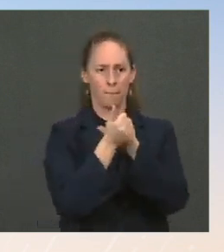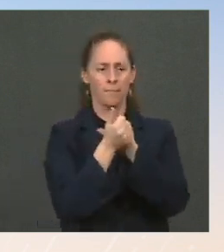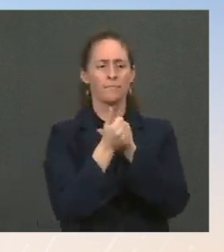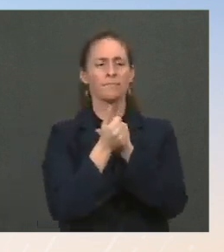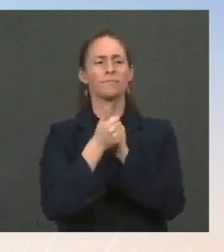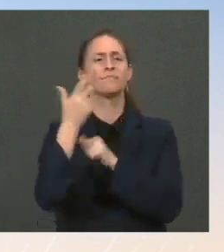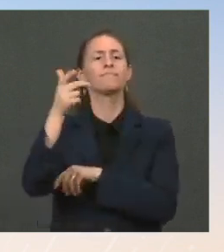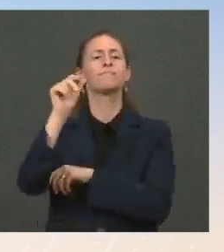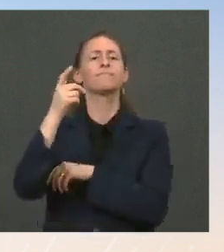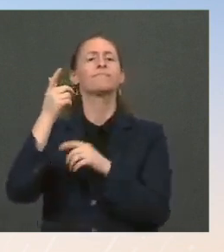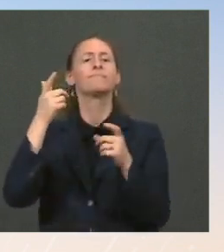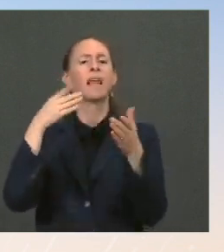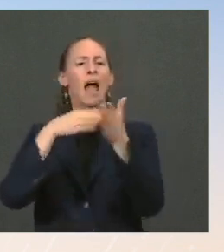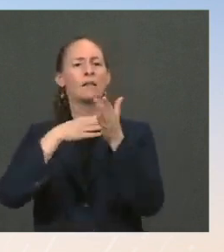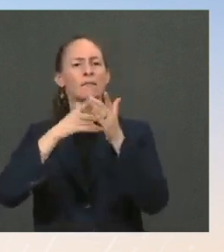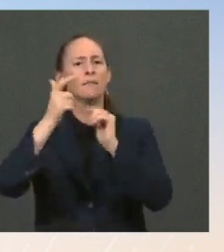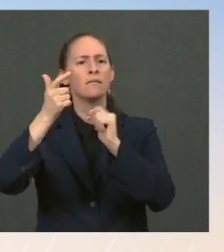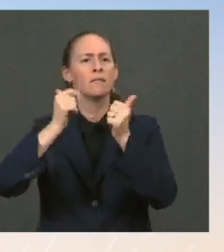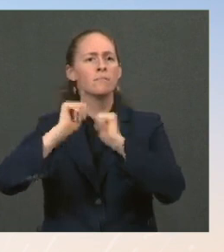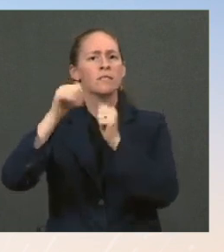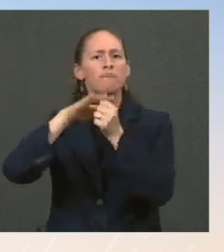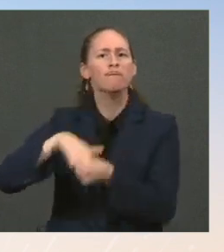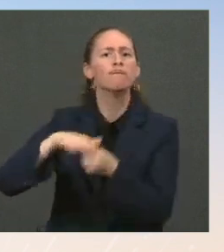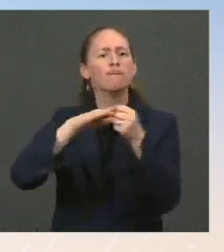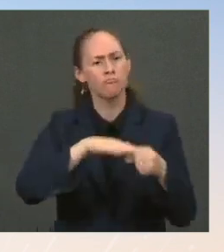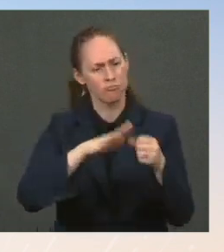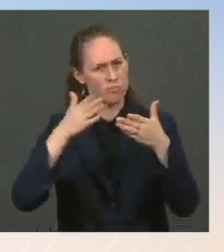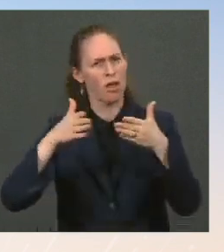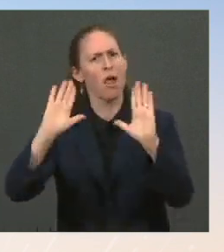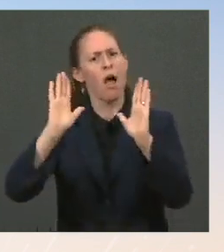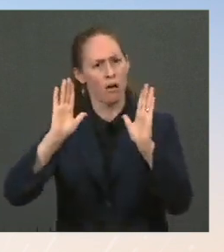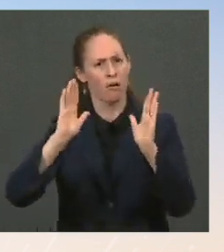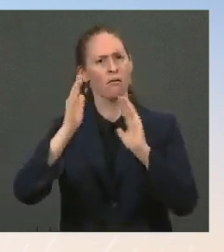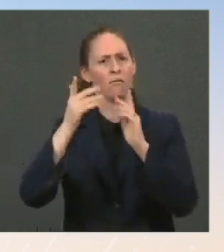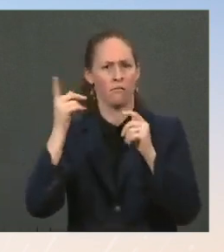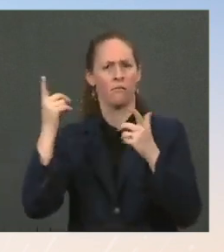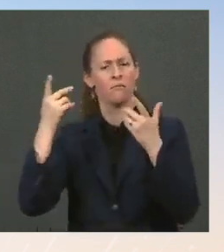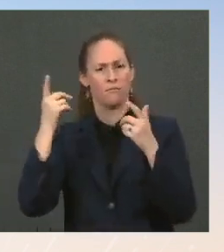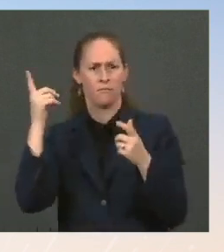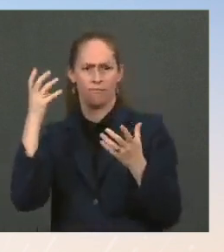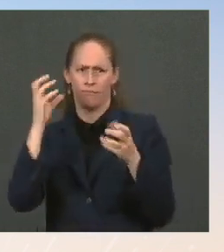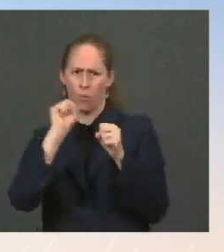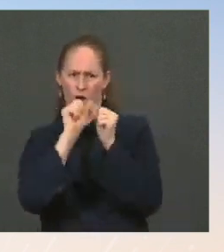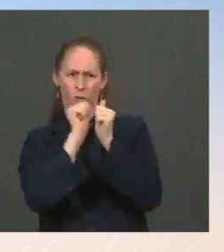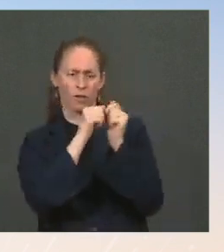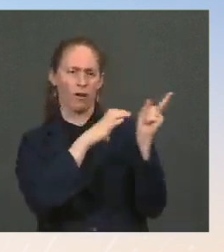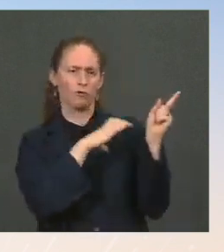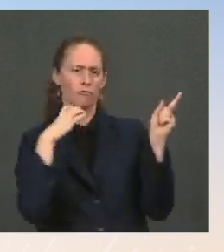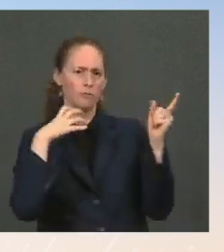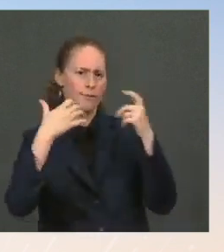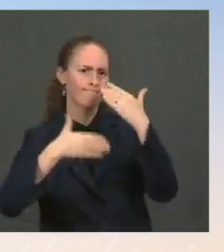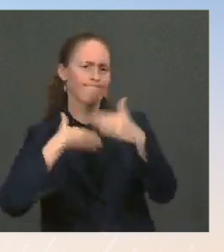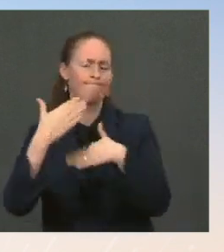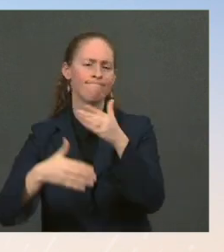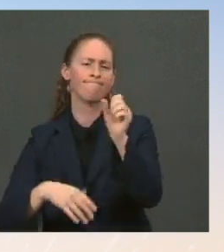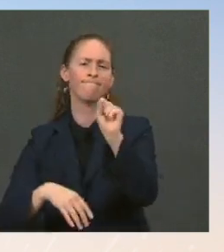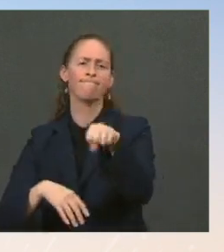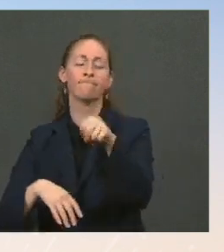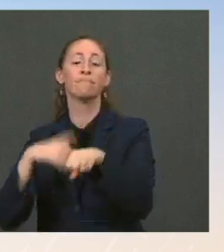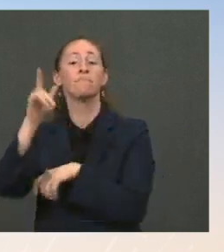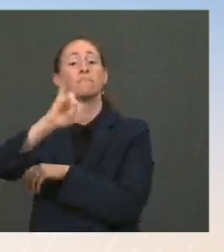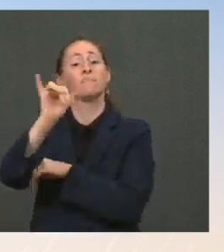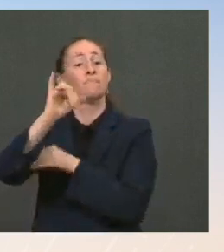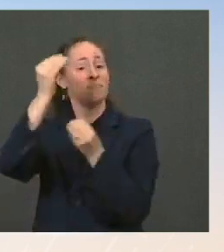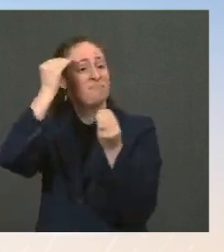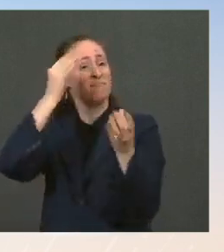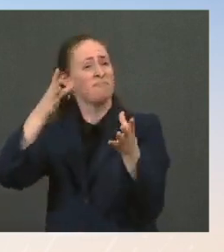should also be on the table. And he looks forward to working with Congress on these bipartisan issues. He's also called, I would note, because there were a range